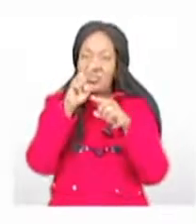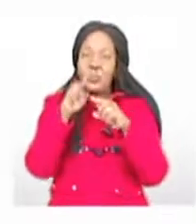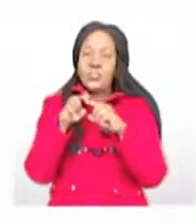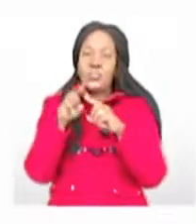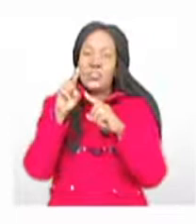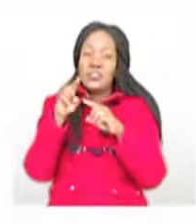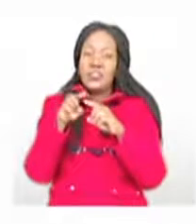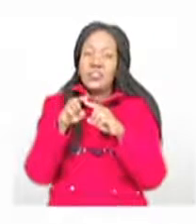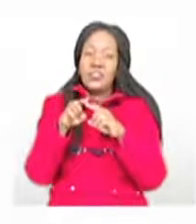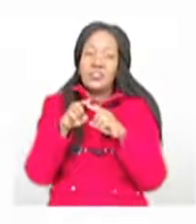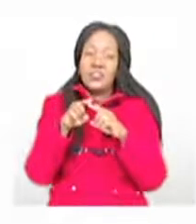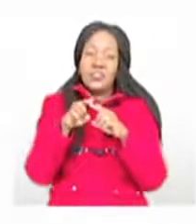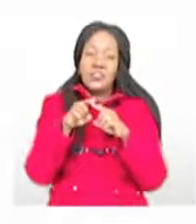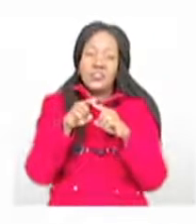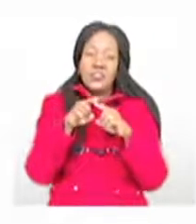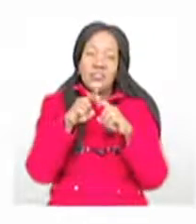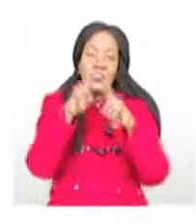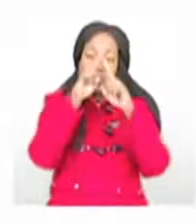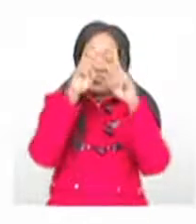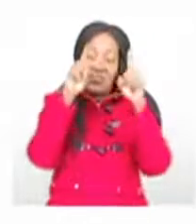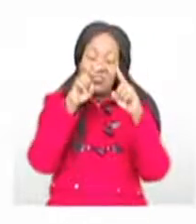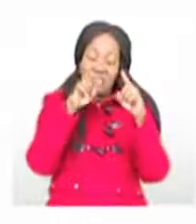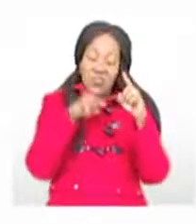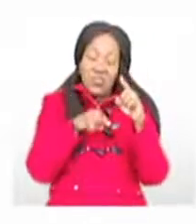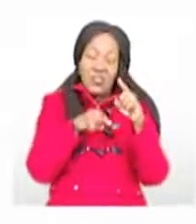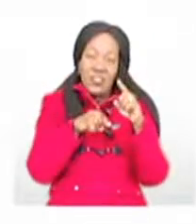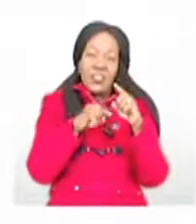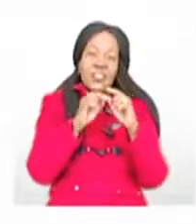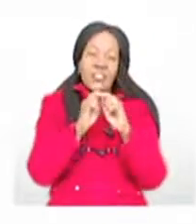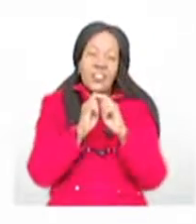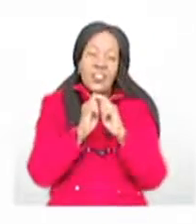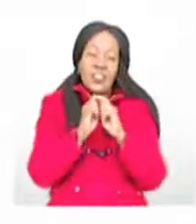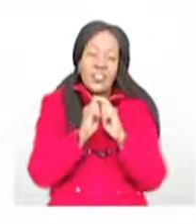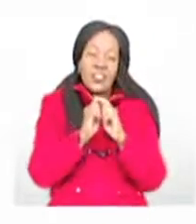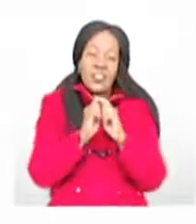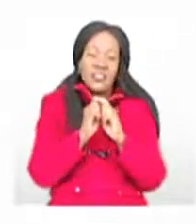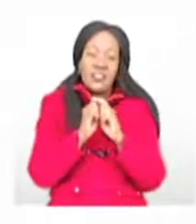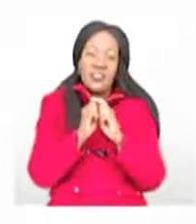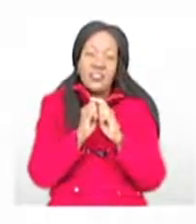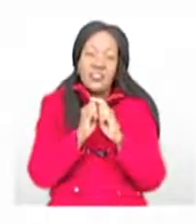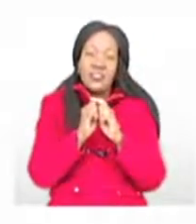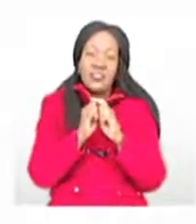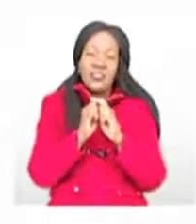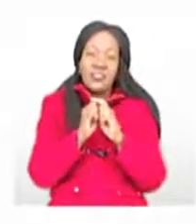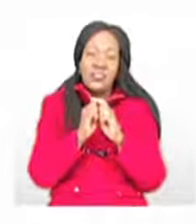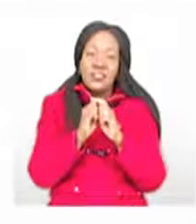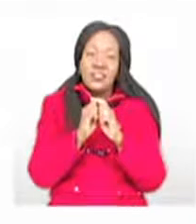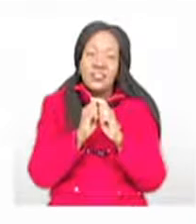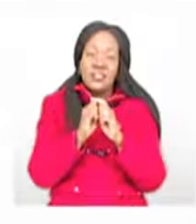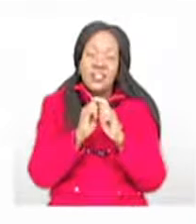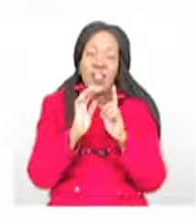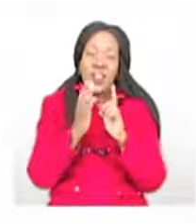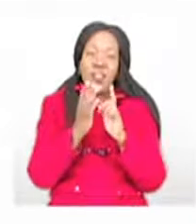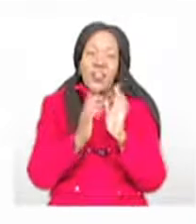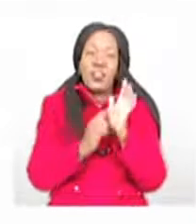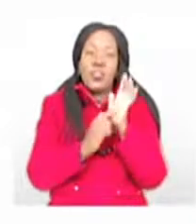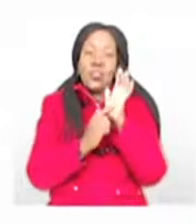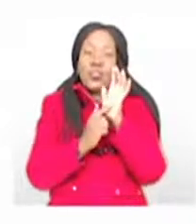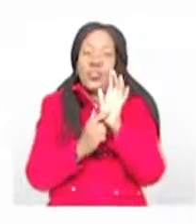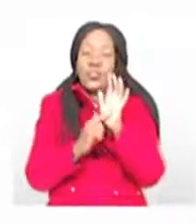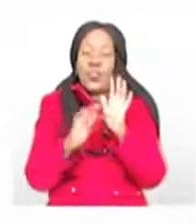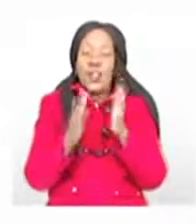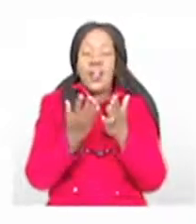blocks right at the bottom of letter J. Now, I would like to show you how we